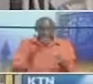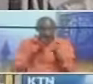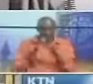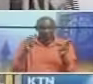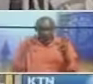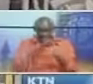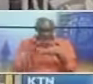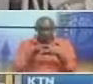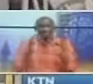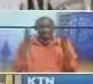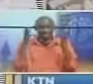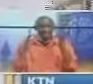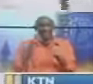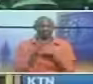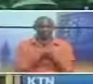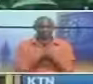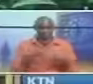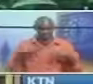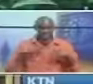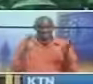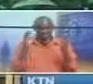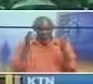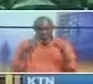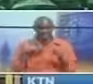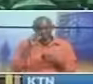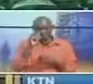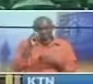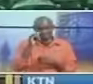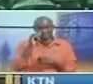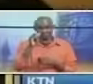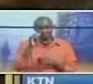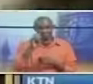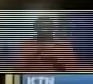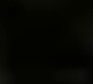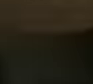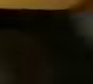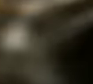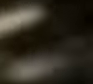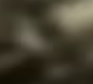for national holiday celebrations. Betty Kialo, How Things Work.